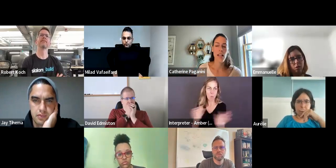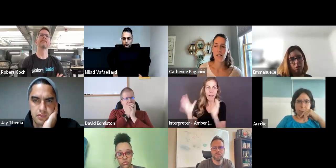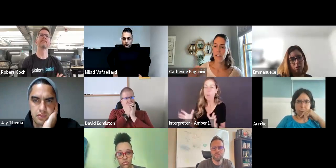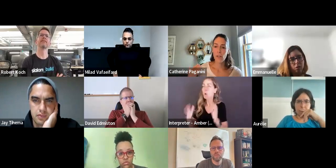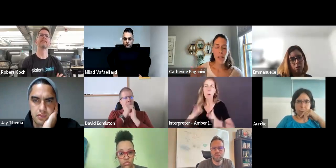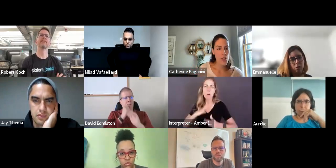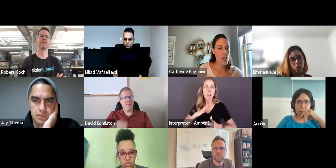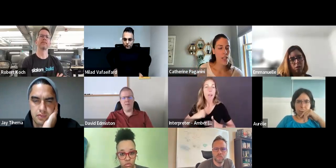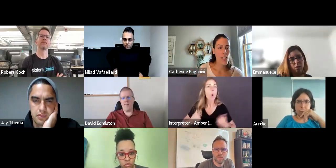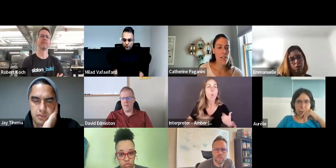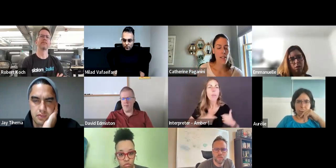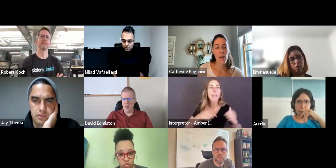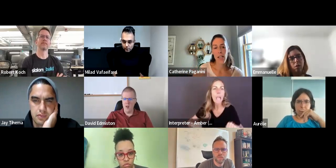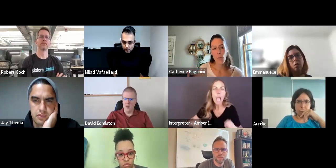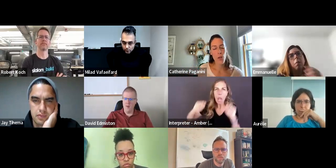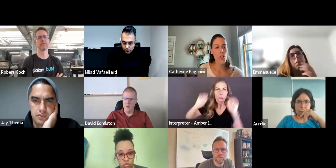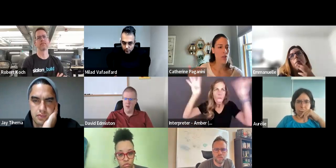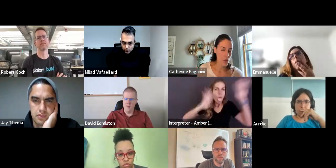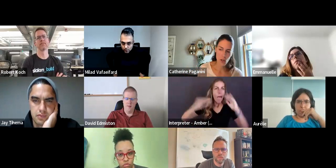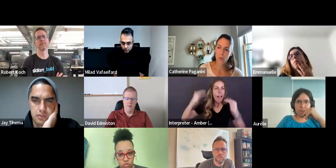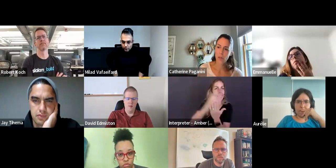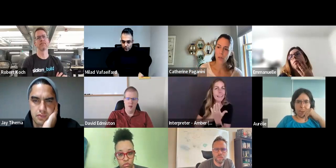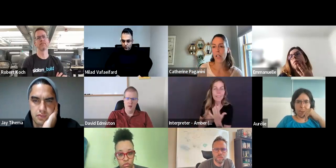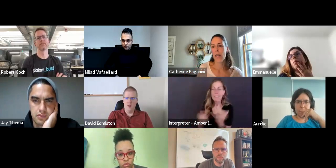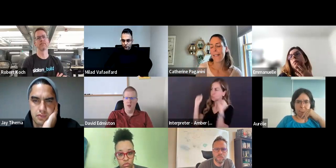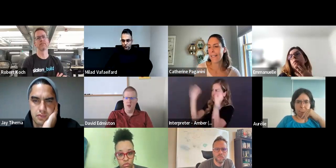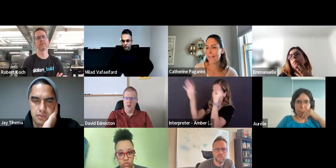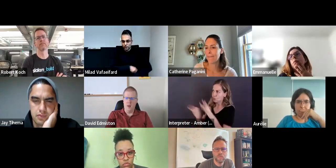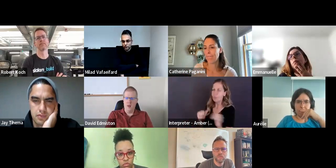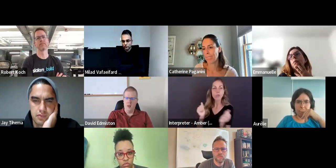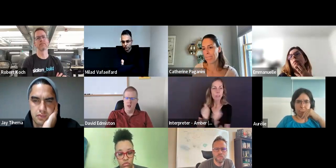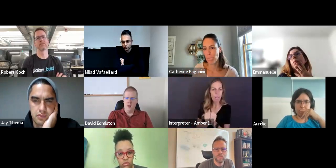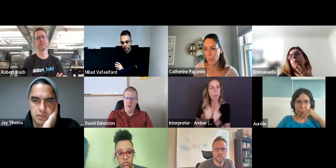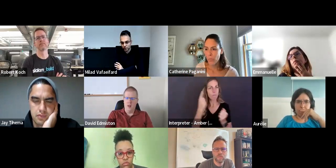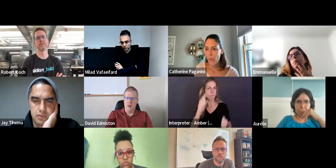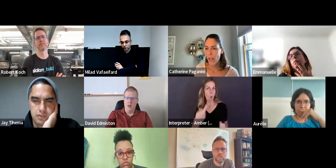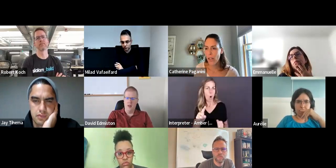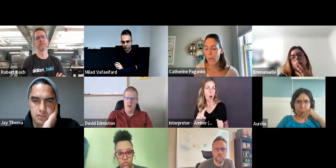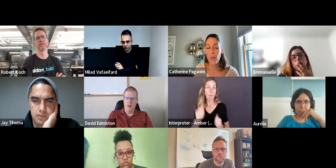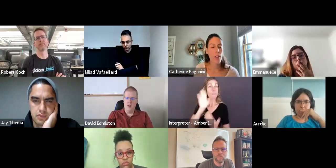tools, several agencies, in-person, virtual,